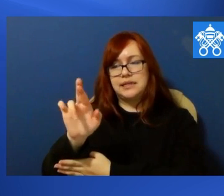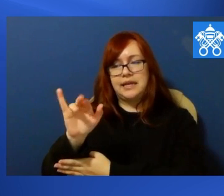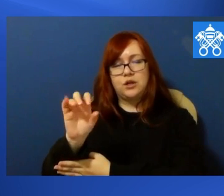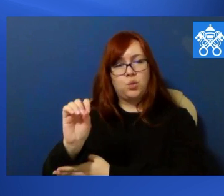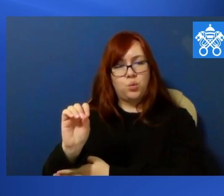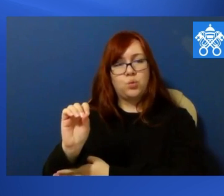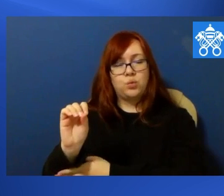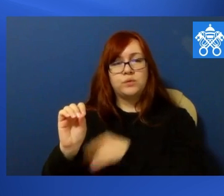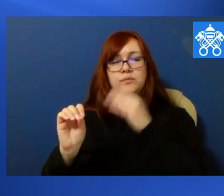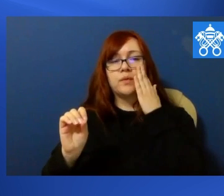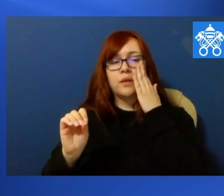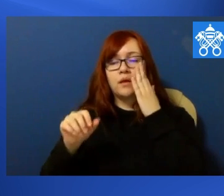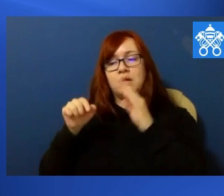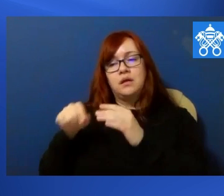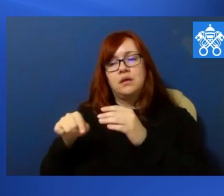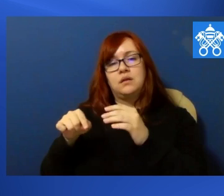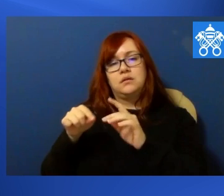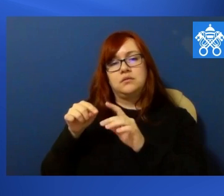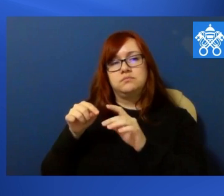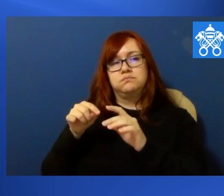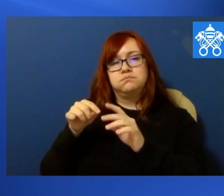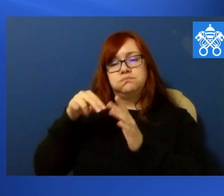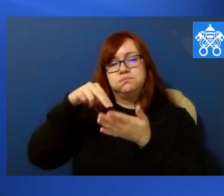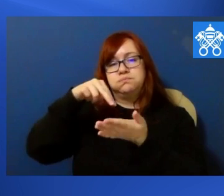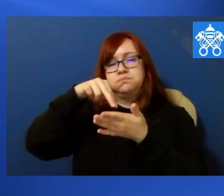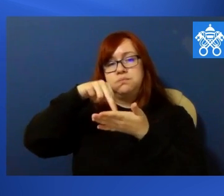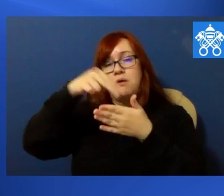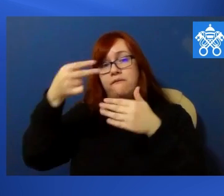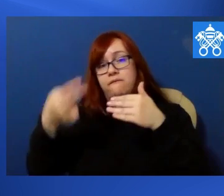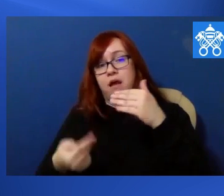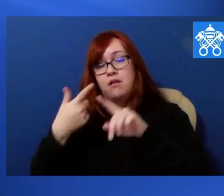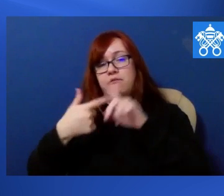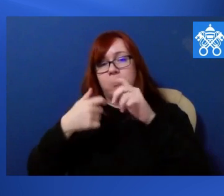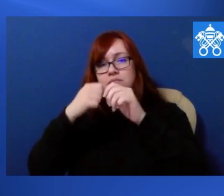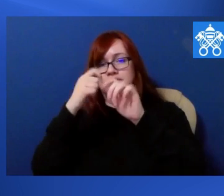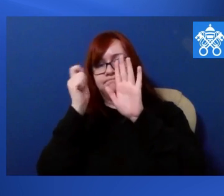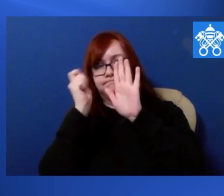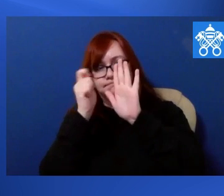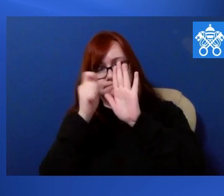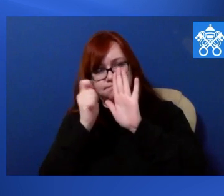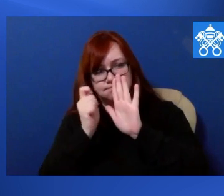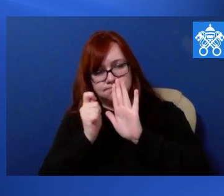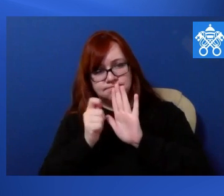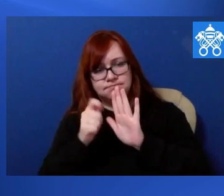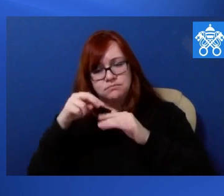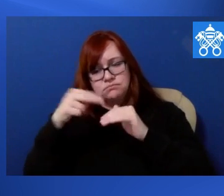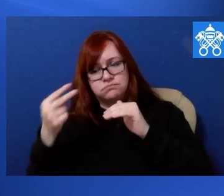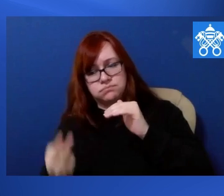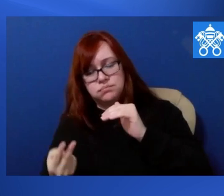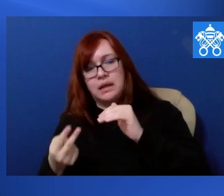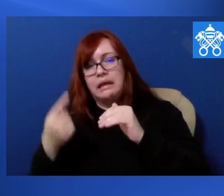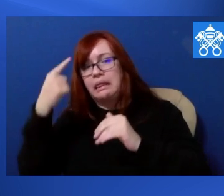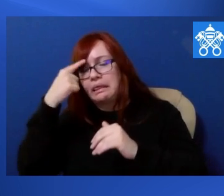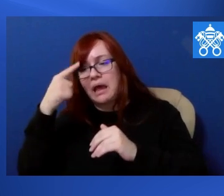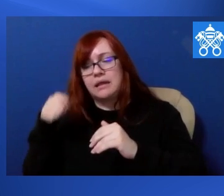from scaffolding, he broke his arm and was said to have been healed by Saint William. And